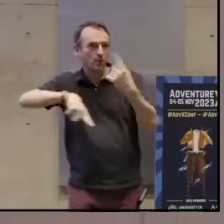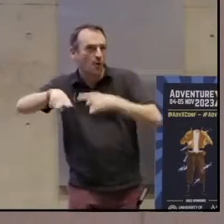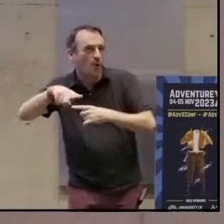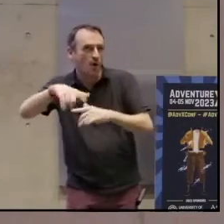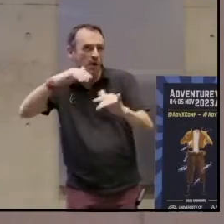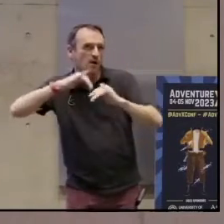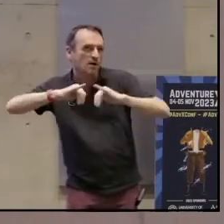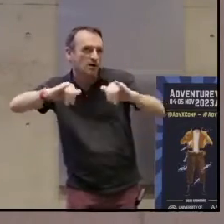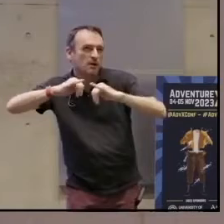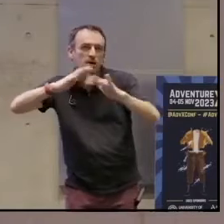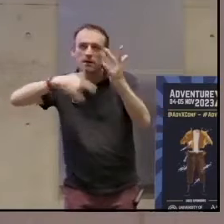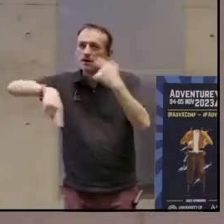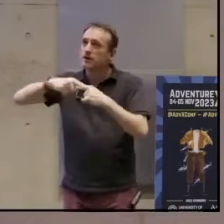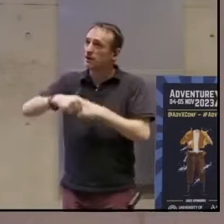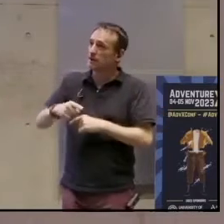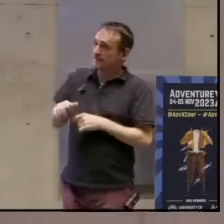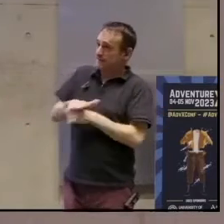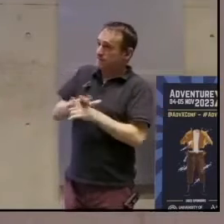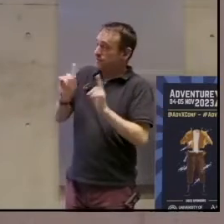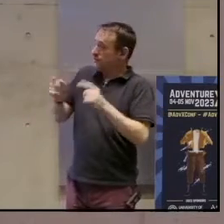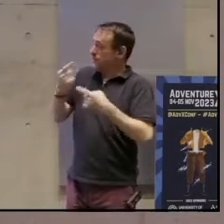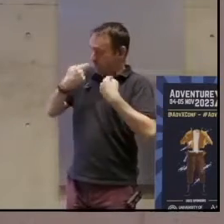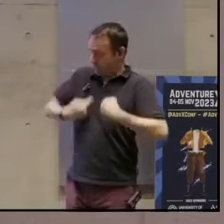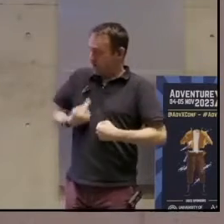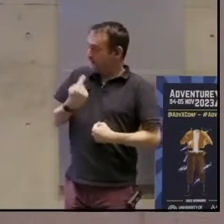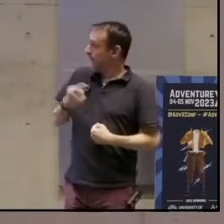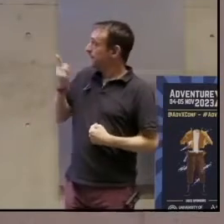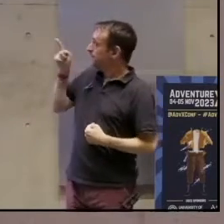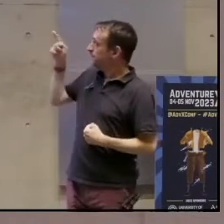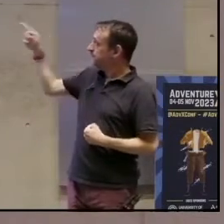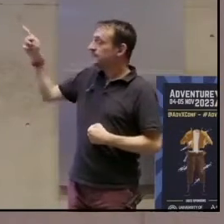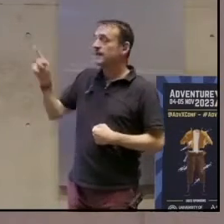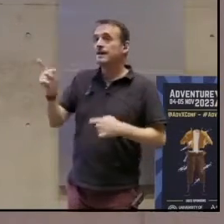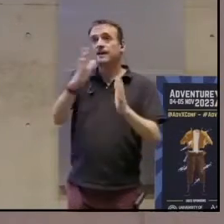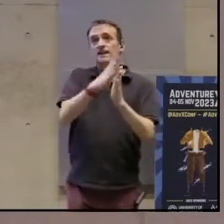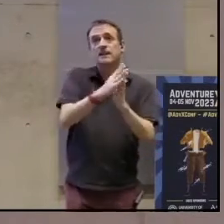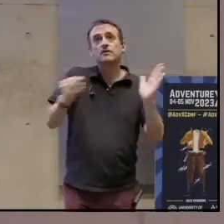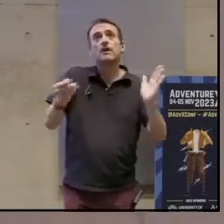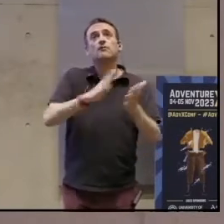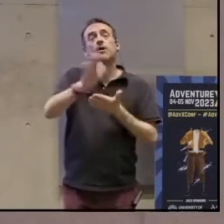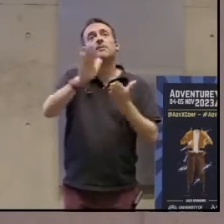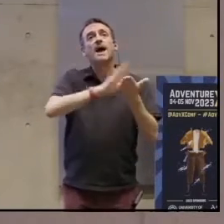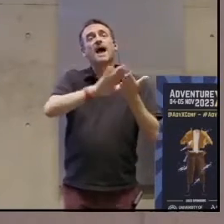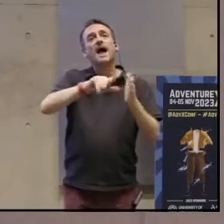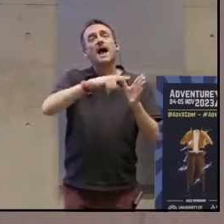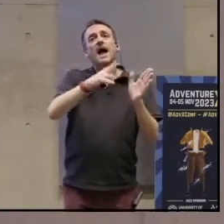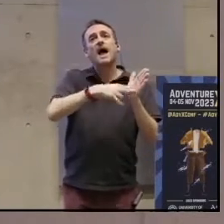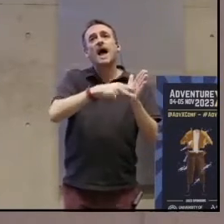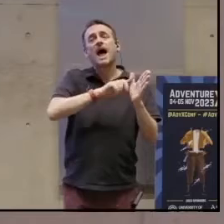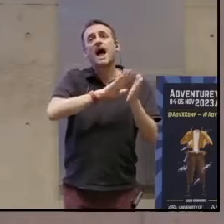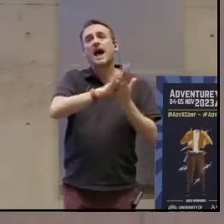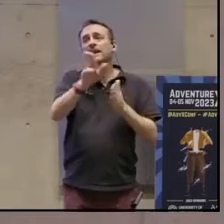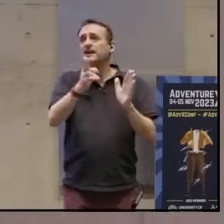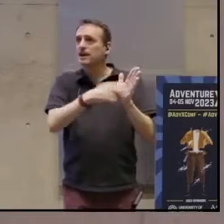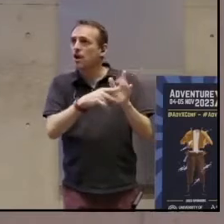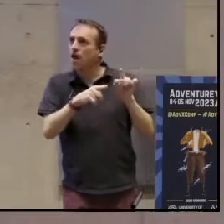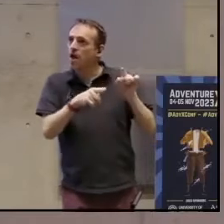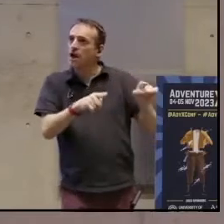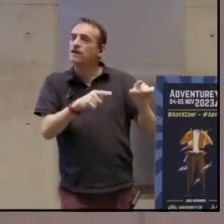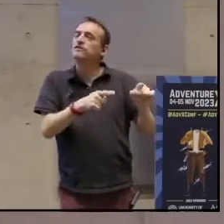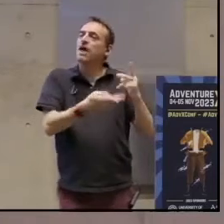little context for who I am. This is completely lifted directly from Hannah Nicklin, which also needs to know. Another human probably doesn't need any introduction to this